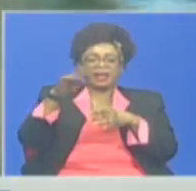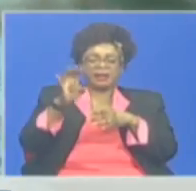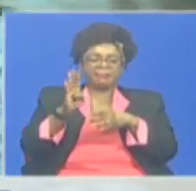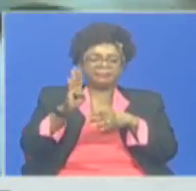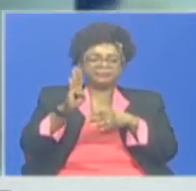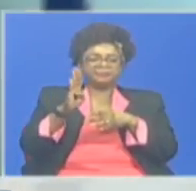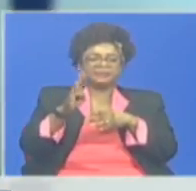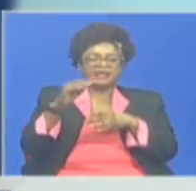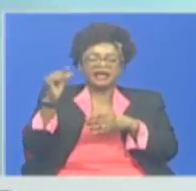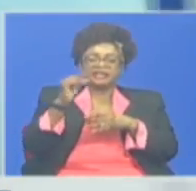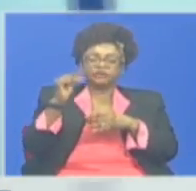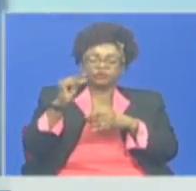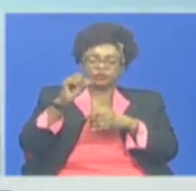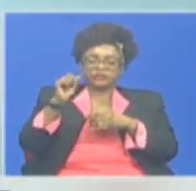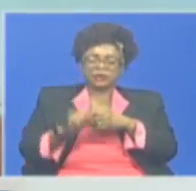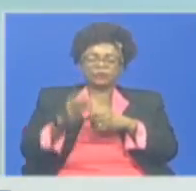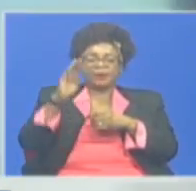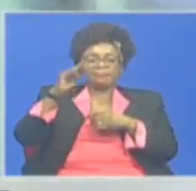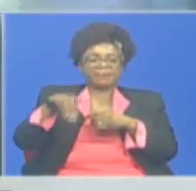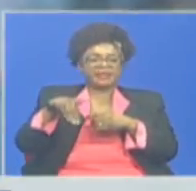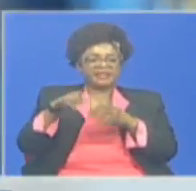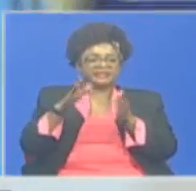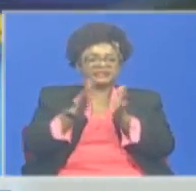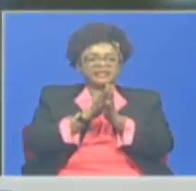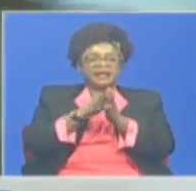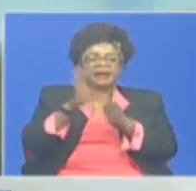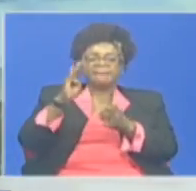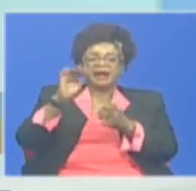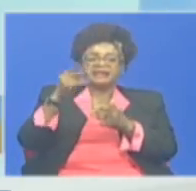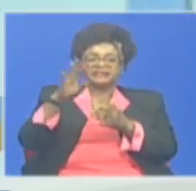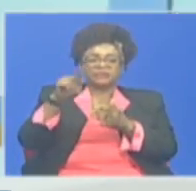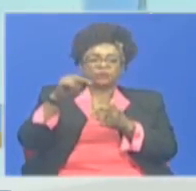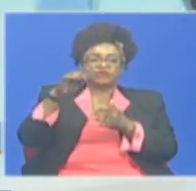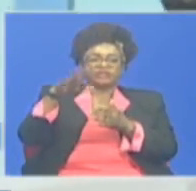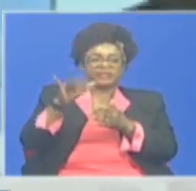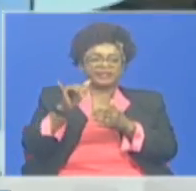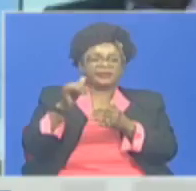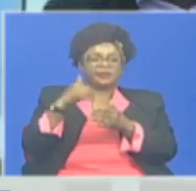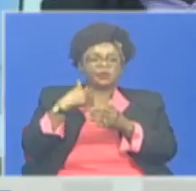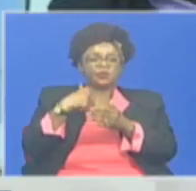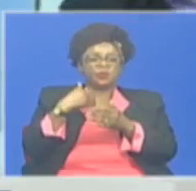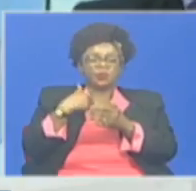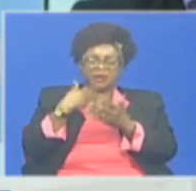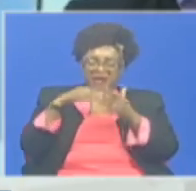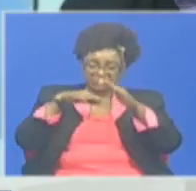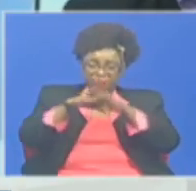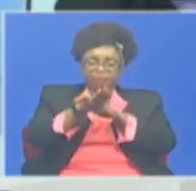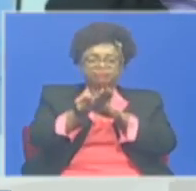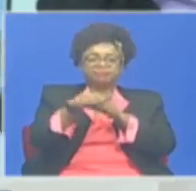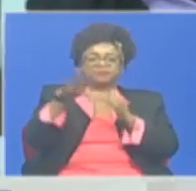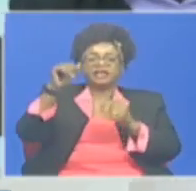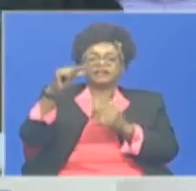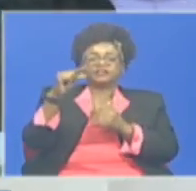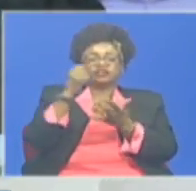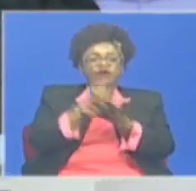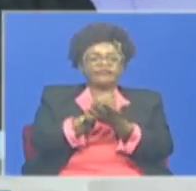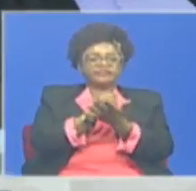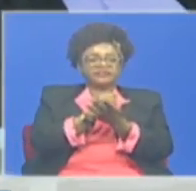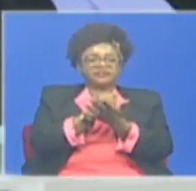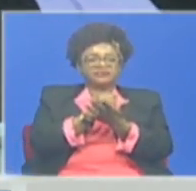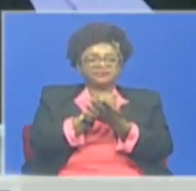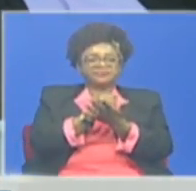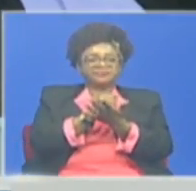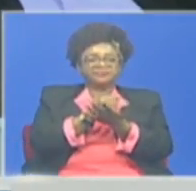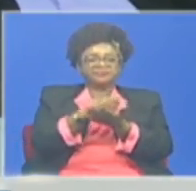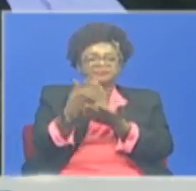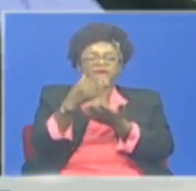Gatondo South MP Moses Kuria and Bahati MP Kimani Ngonjiri were knocking on the doors of the Registrar of Political Parties, demanding